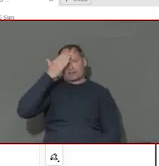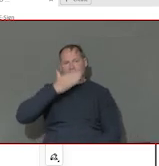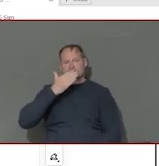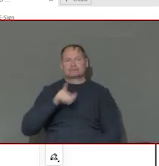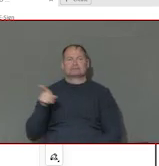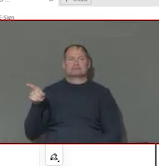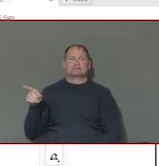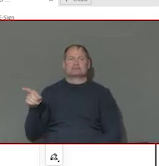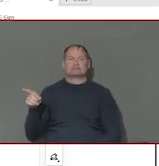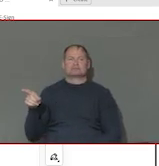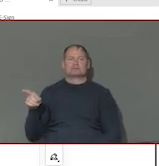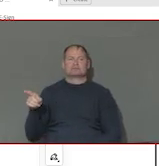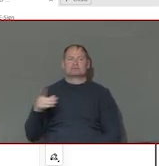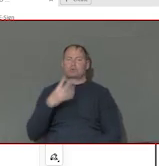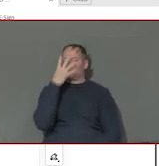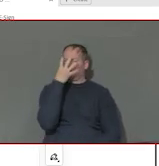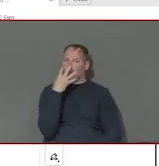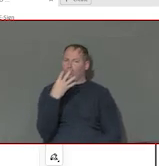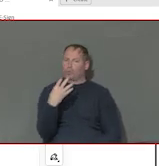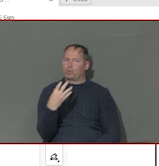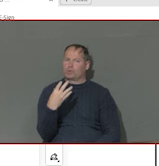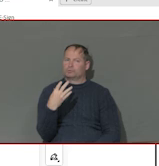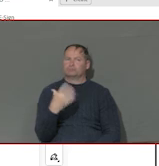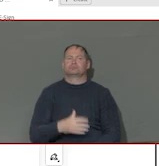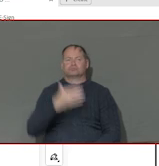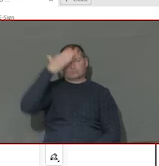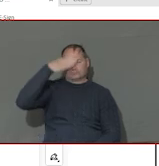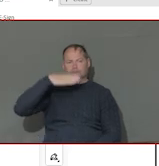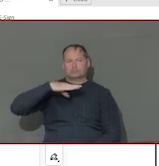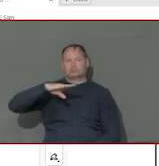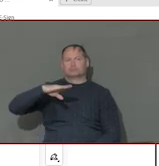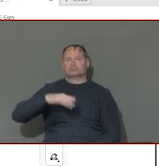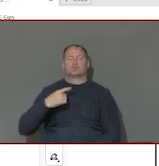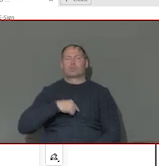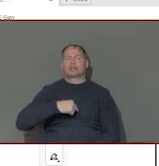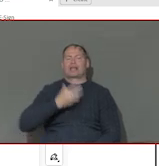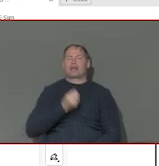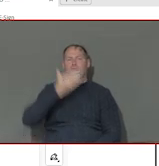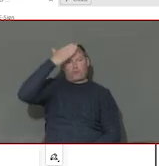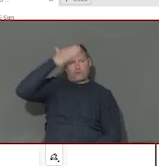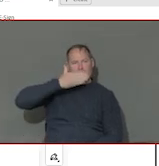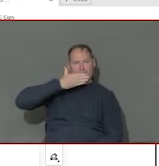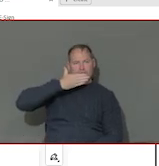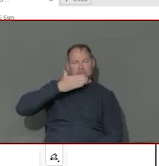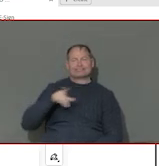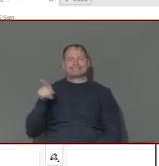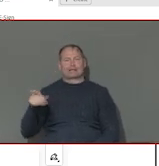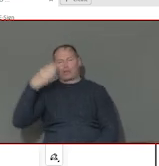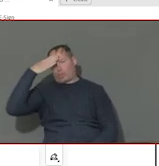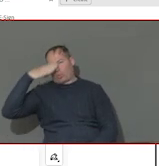a sloping face. I would rather say you focus on the flat face and